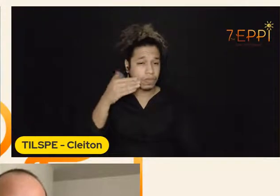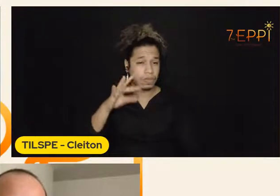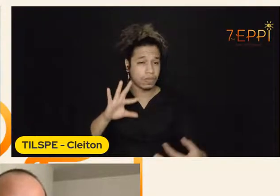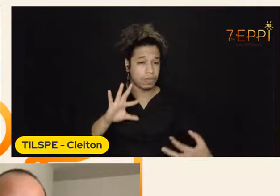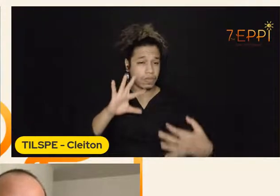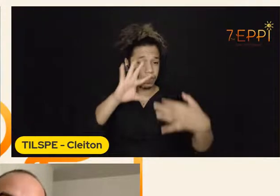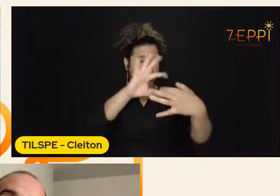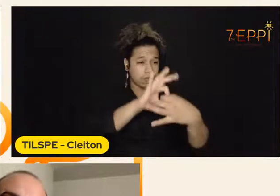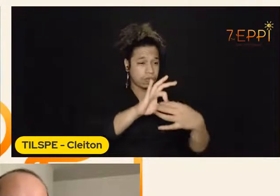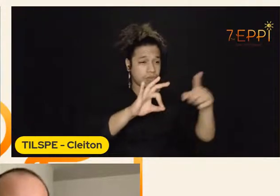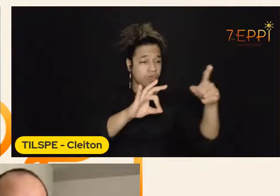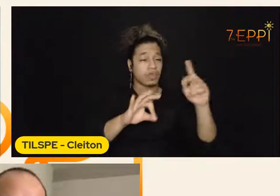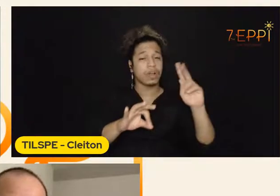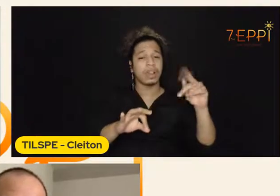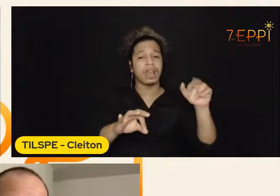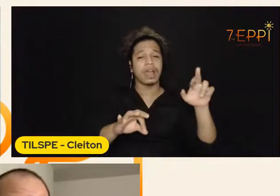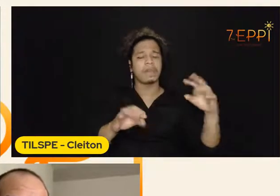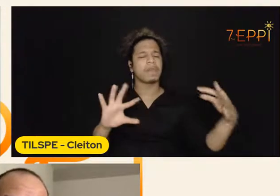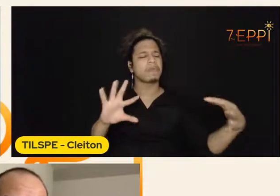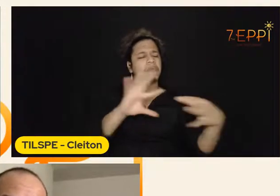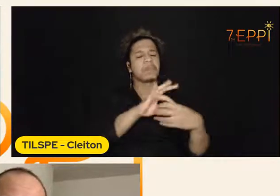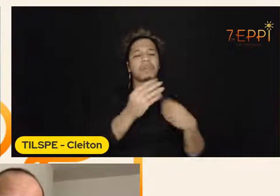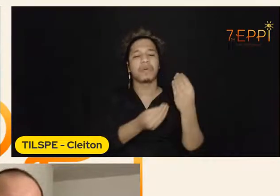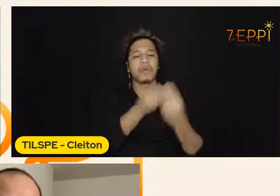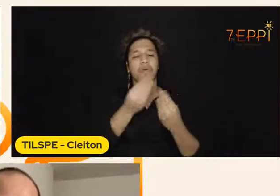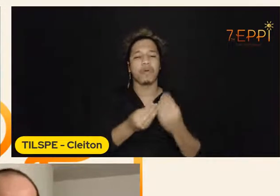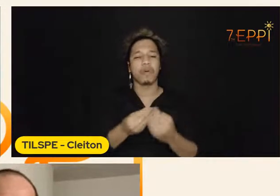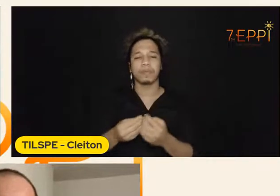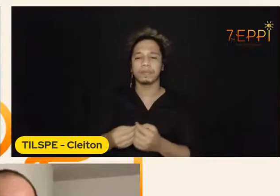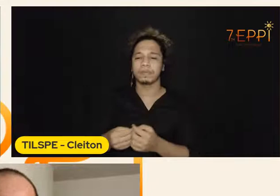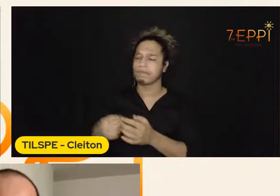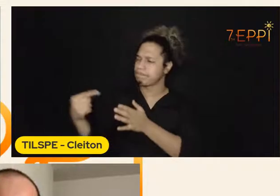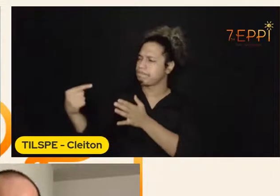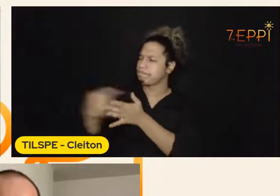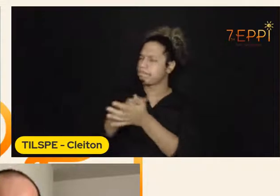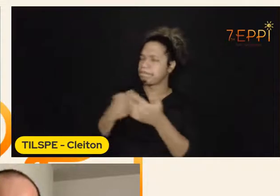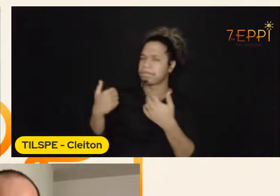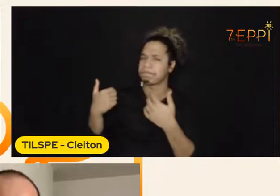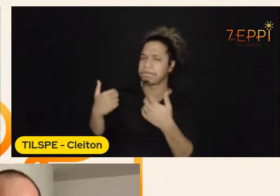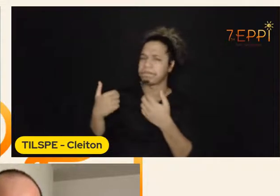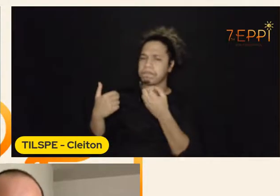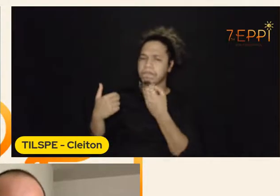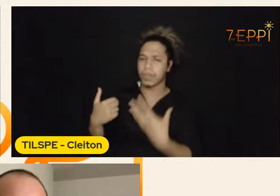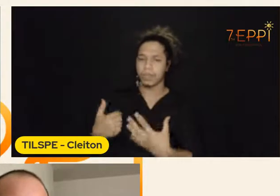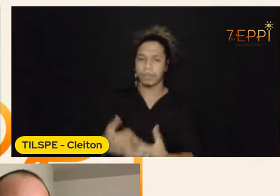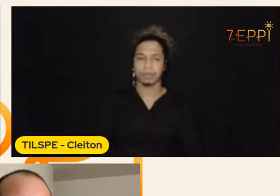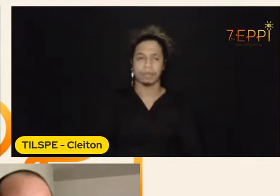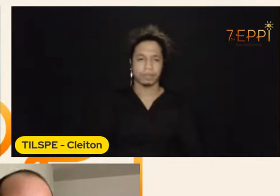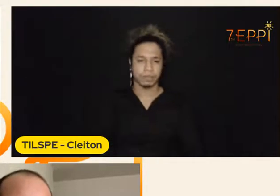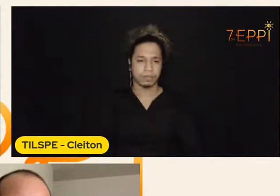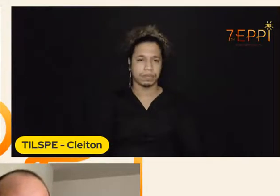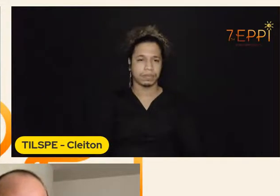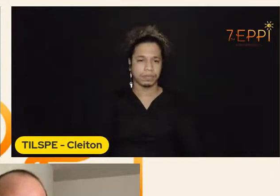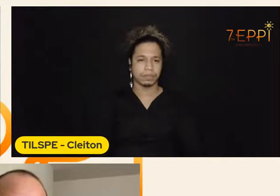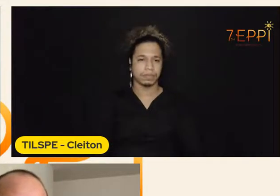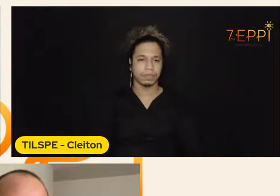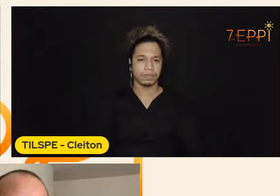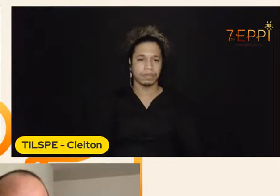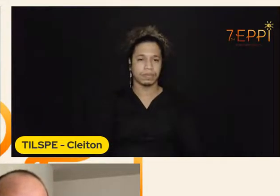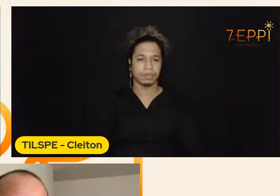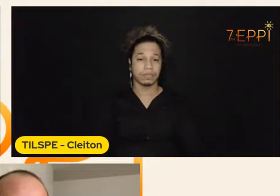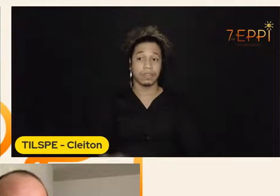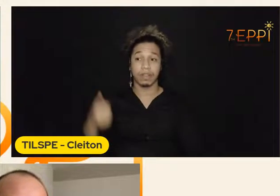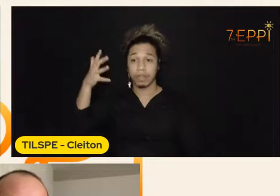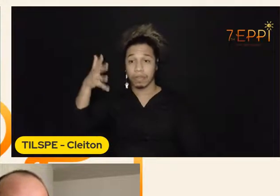speech this morning? So very much so, yeah. Yes, it was very, very, very special lectures we